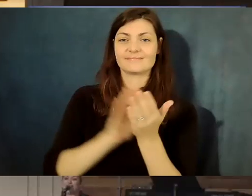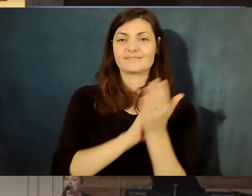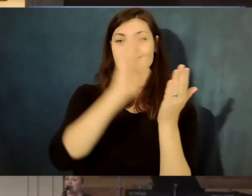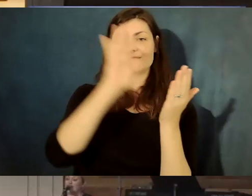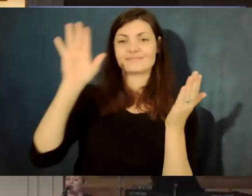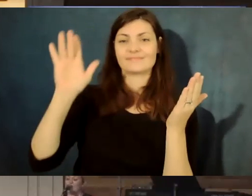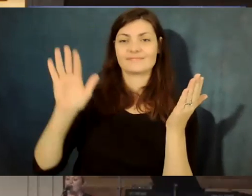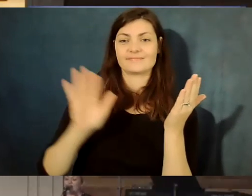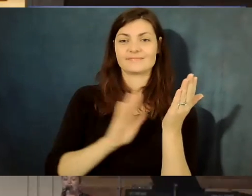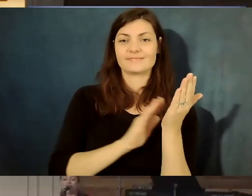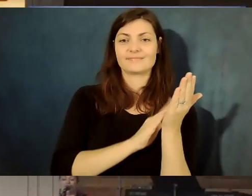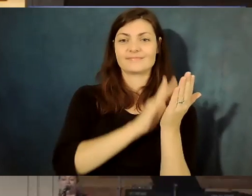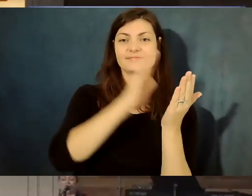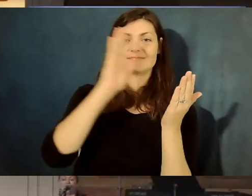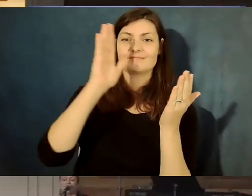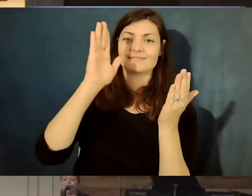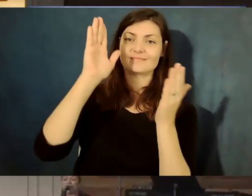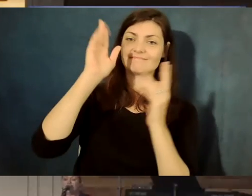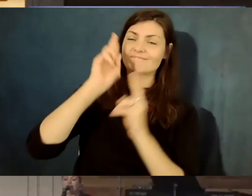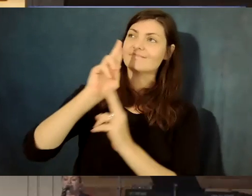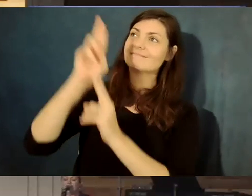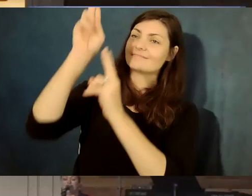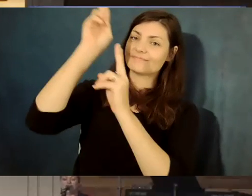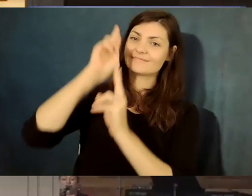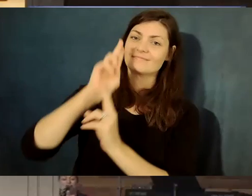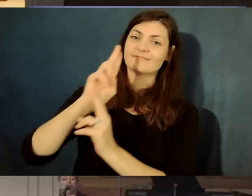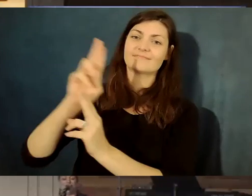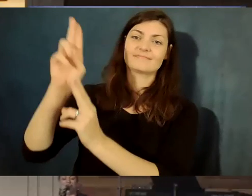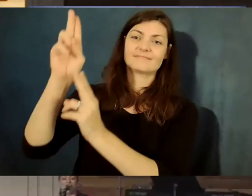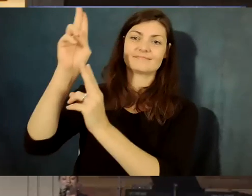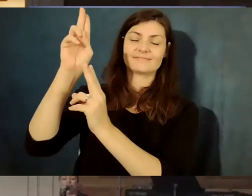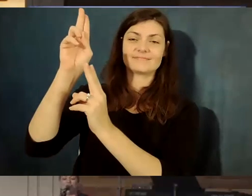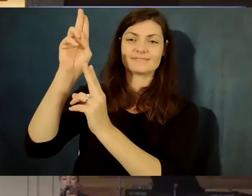God, glory in the